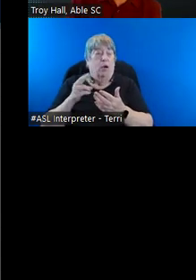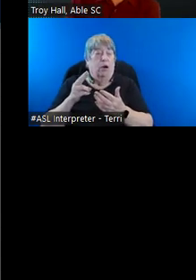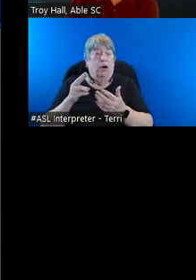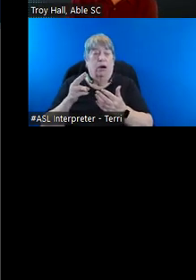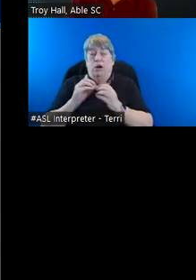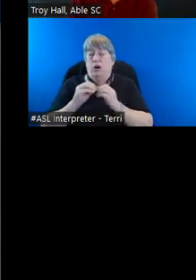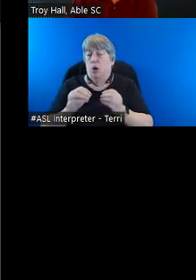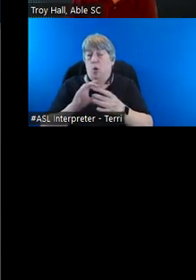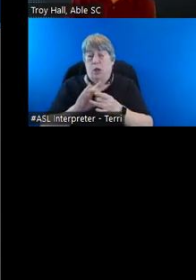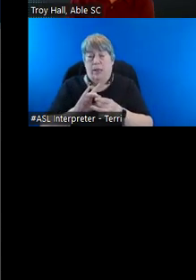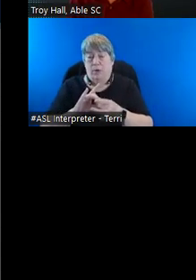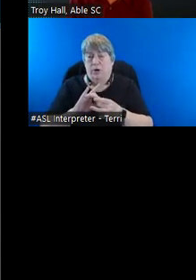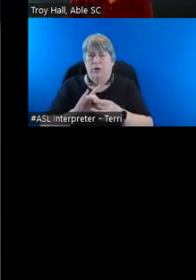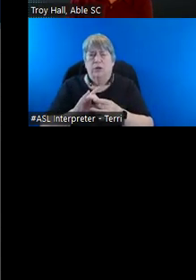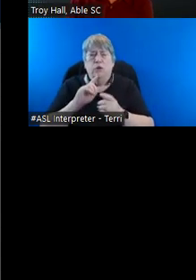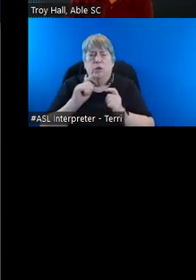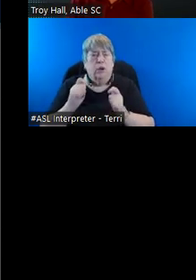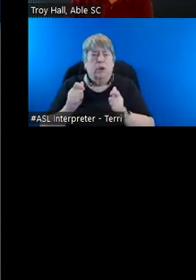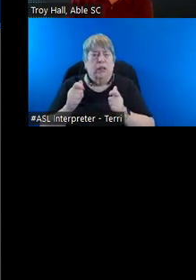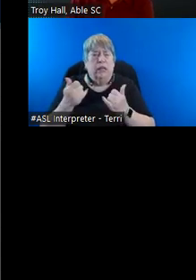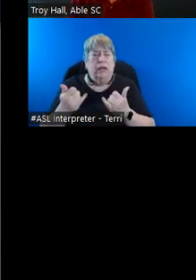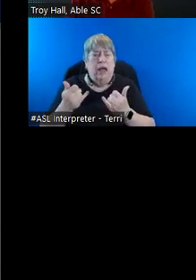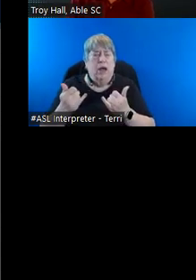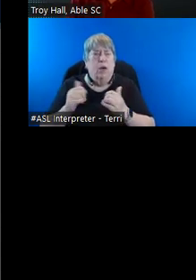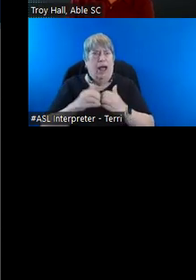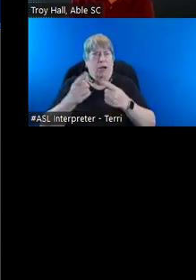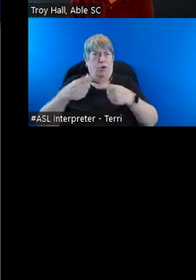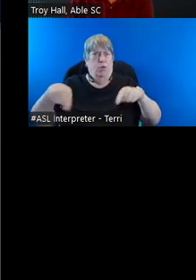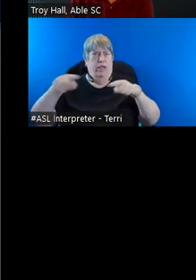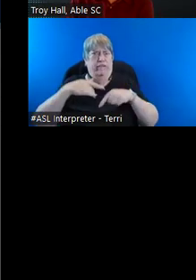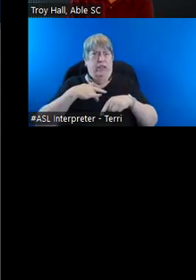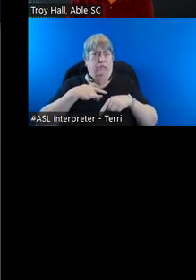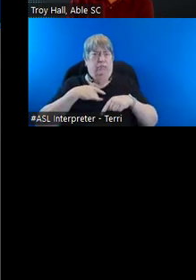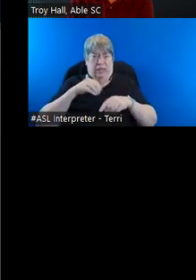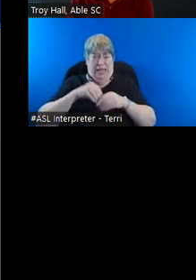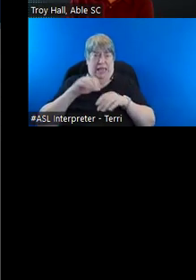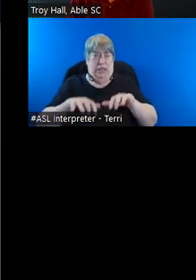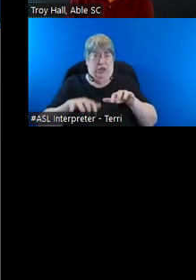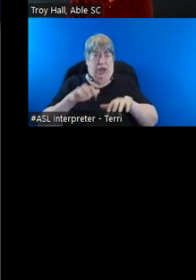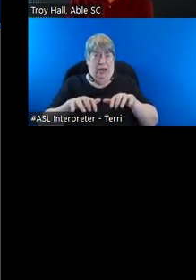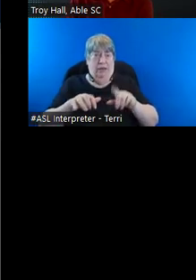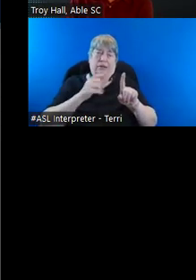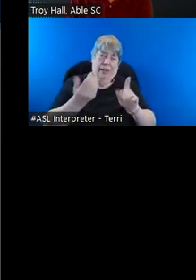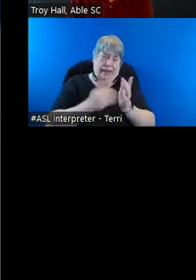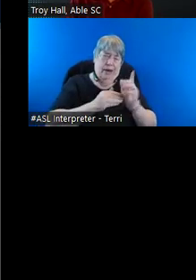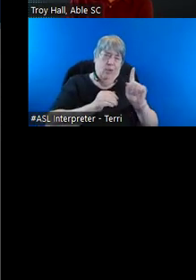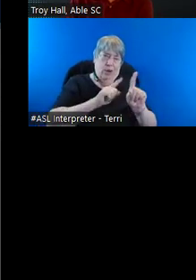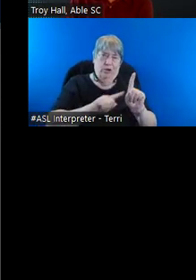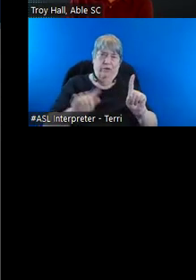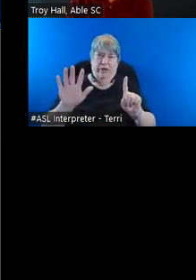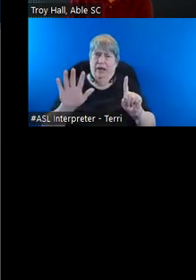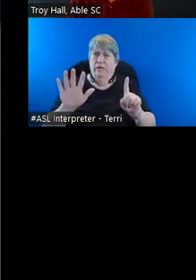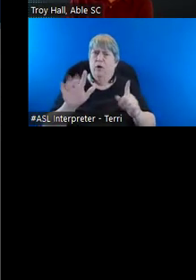Real quick in the chat, how do we feel on that 1 to 5 scale? What do we think about